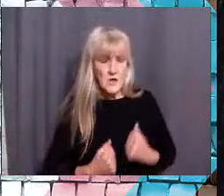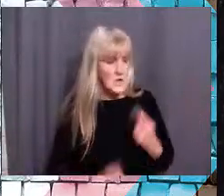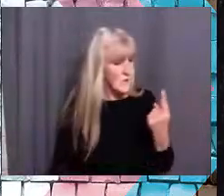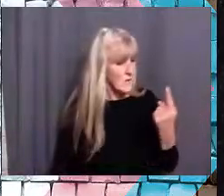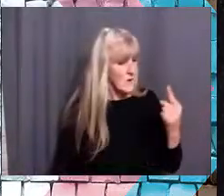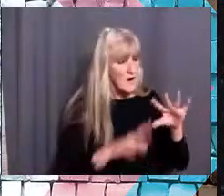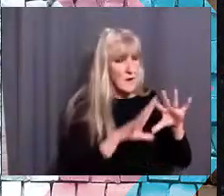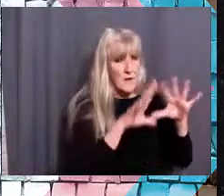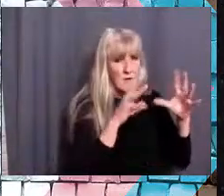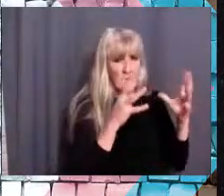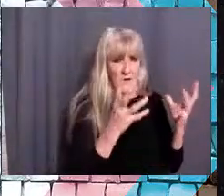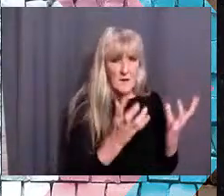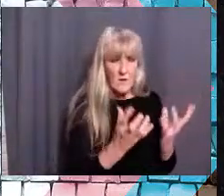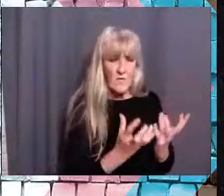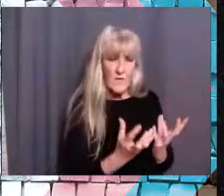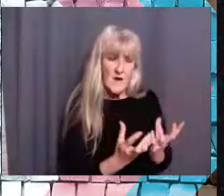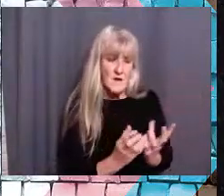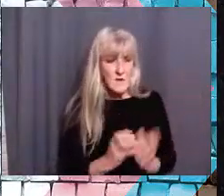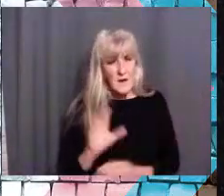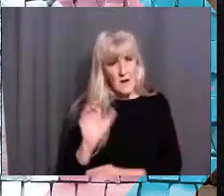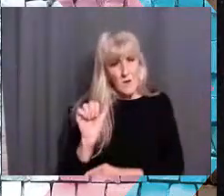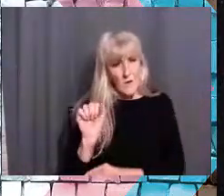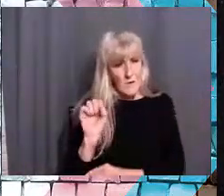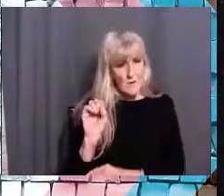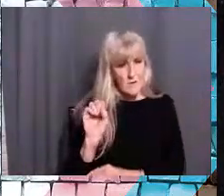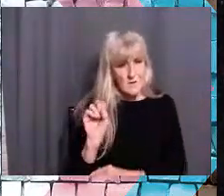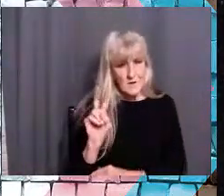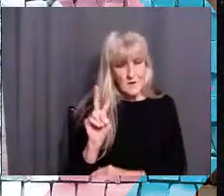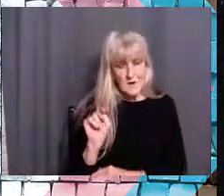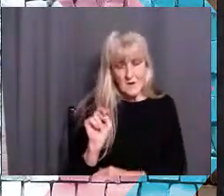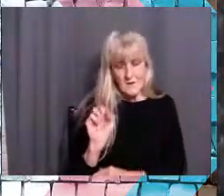with Casanova Brown.